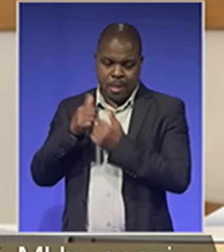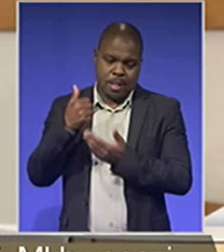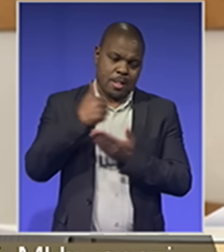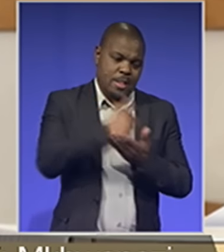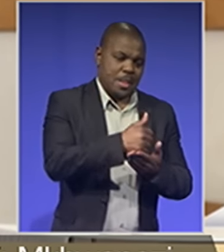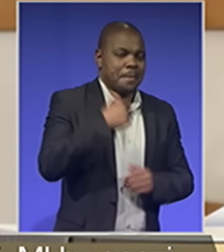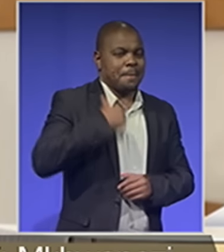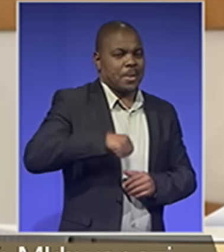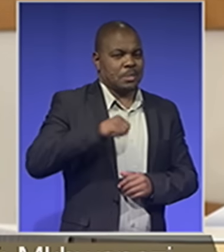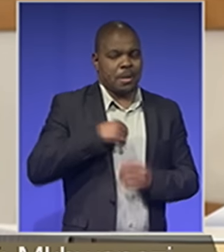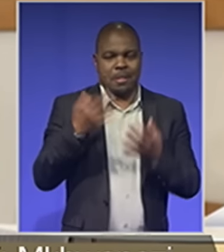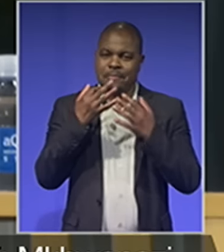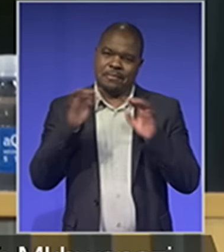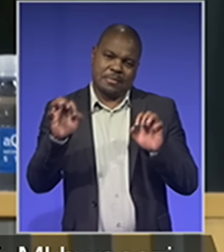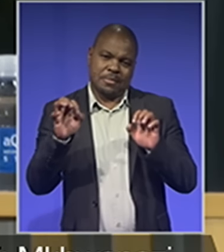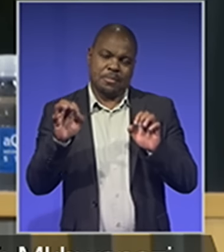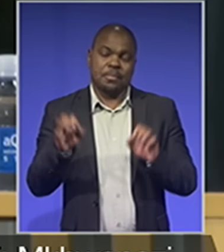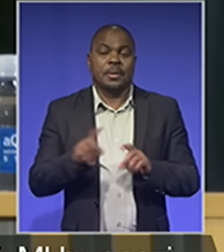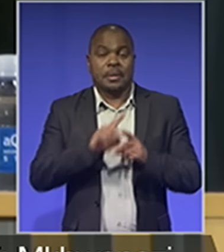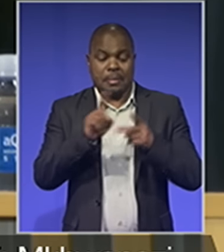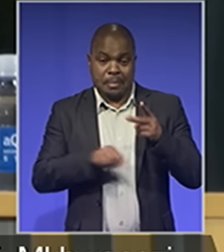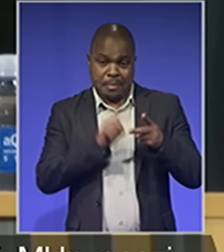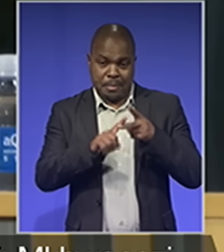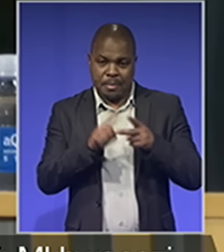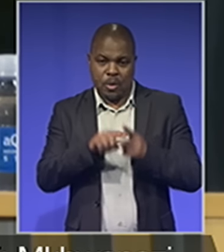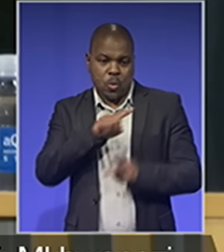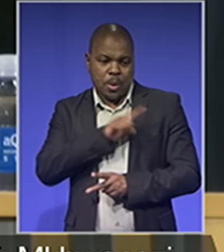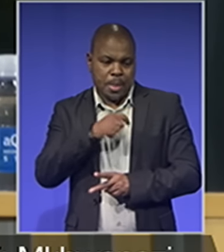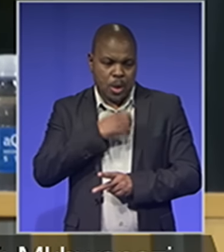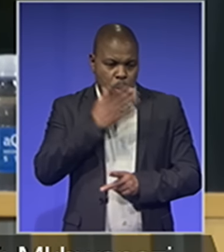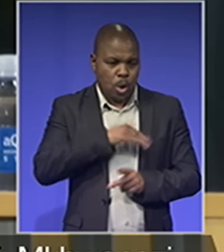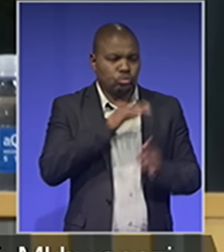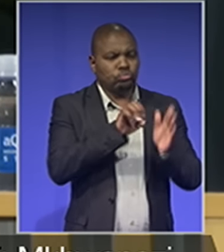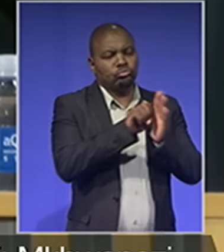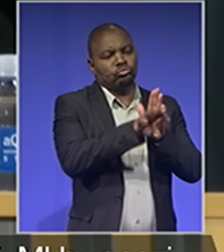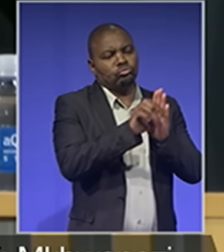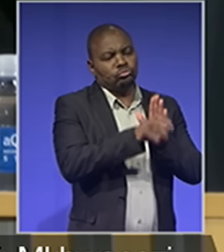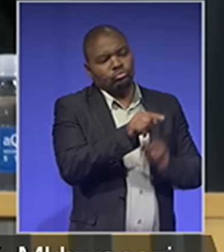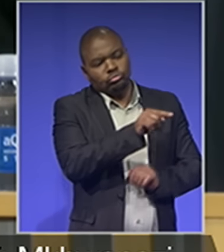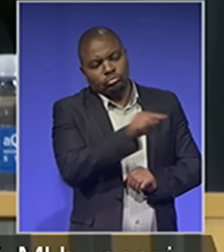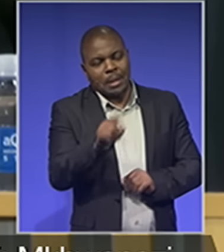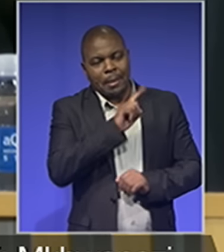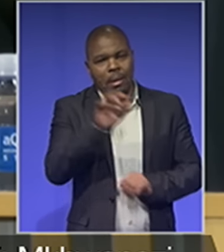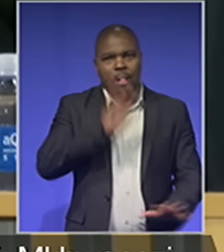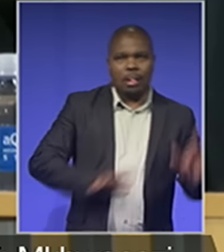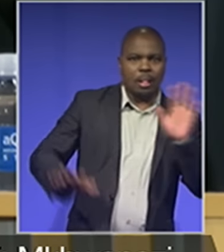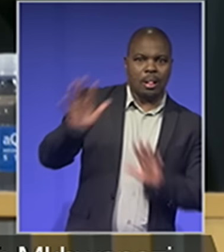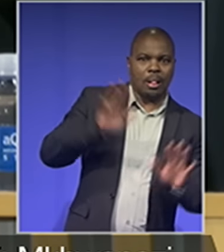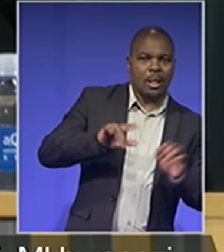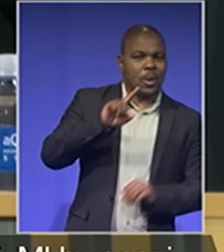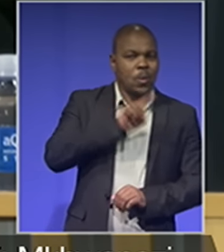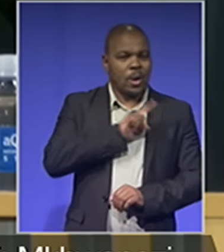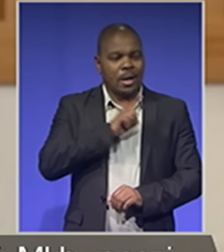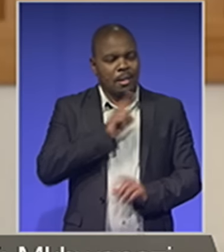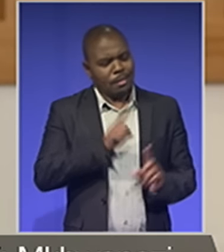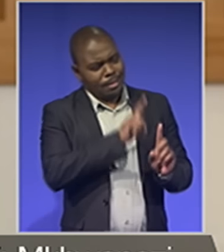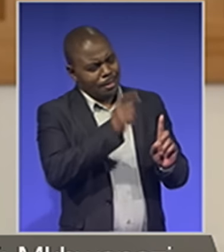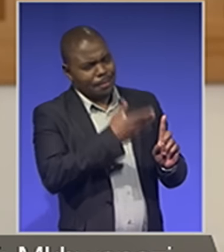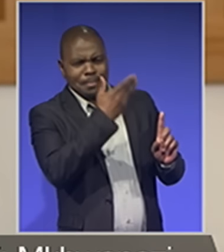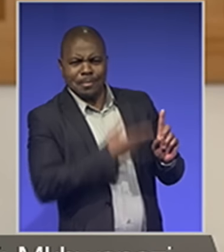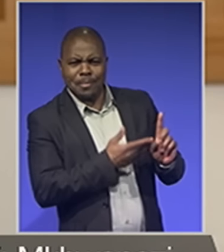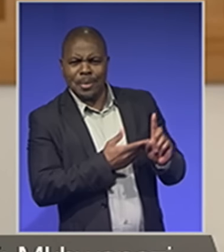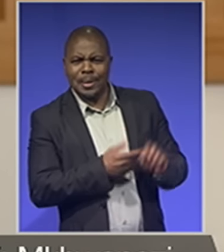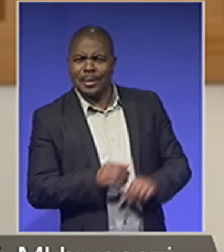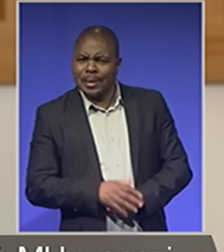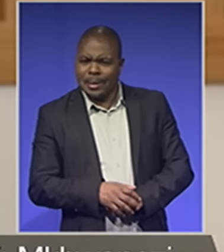tuelo gape se ene e le leano la go bapatsa masepala o ne a tlala meno ka legano fa na budiwa gore se